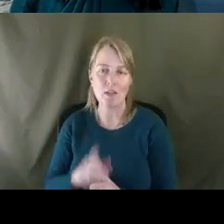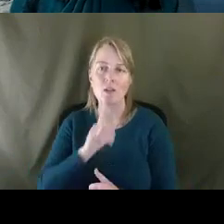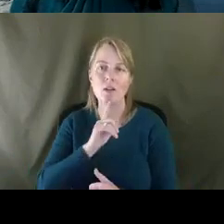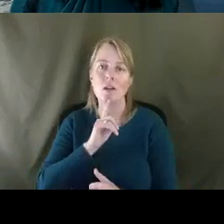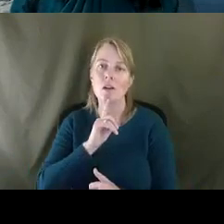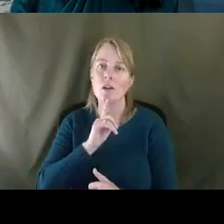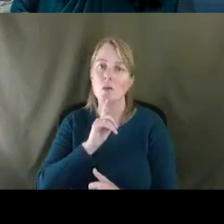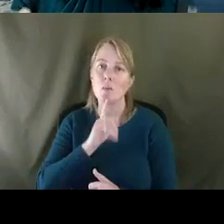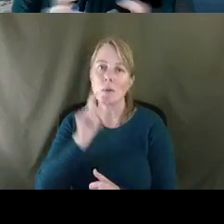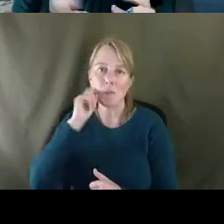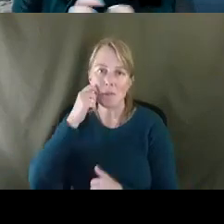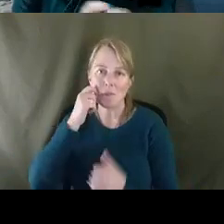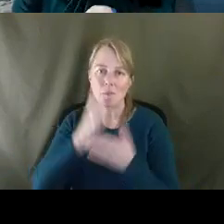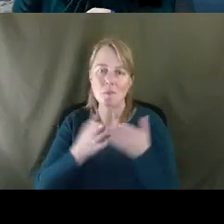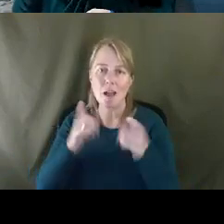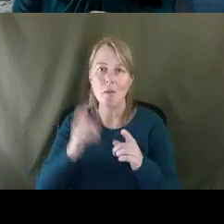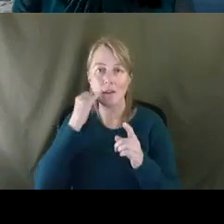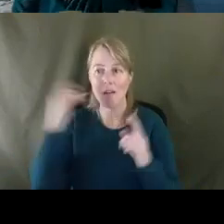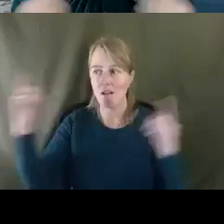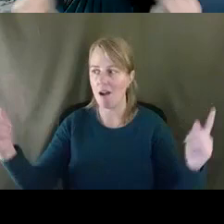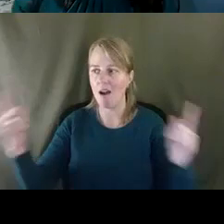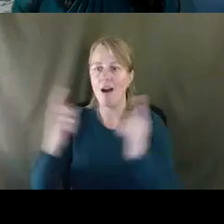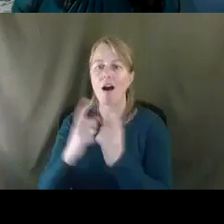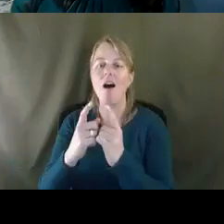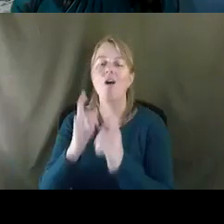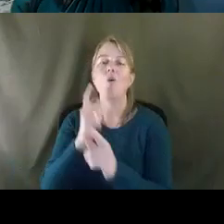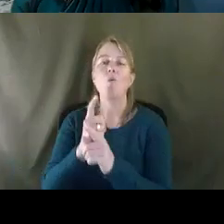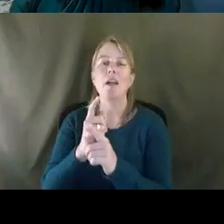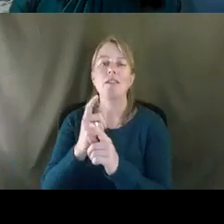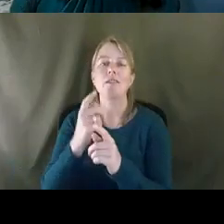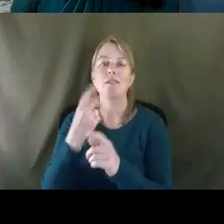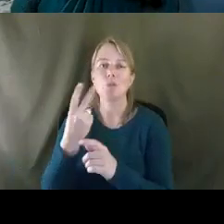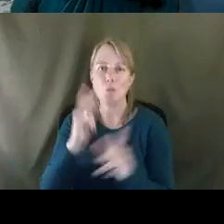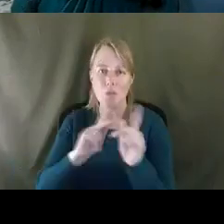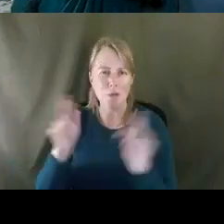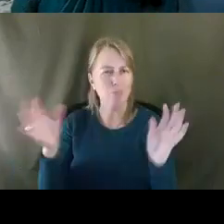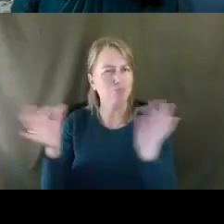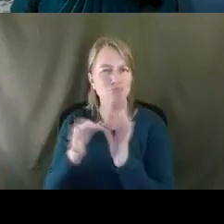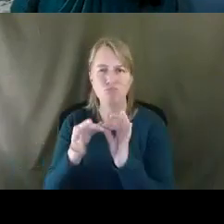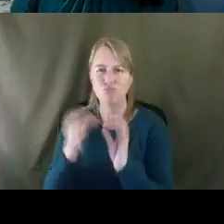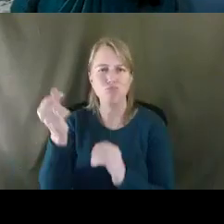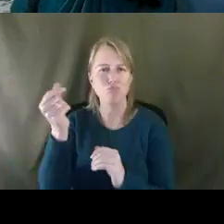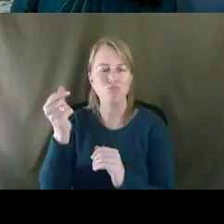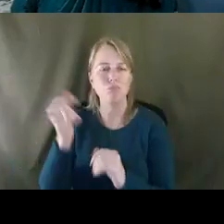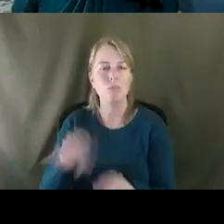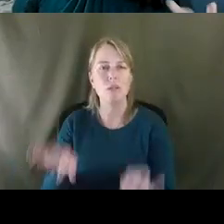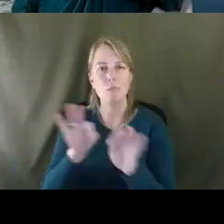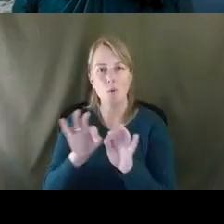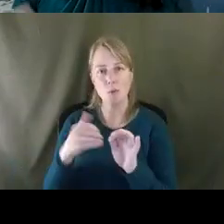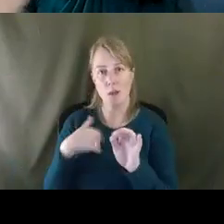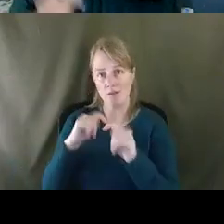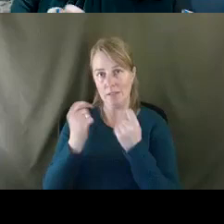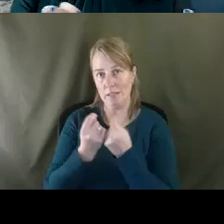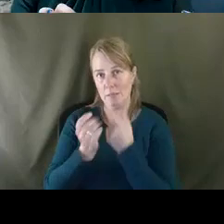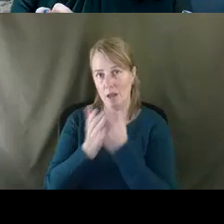happens when you pair the right two people together and they just click. It's important to have a team of people to help you match